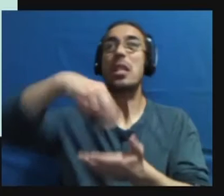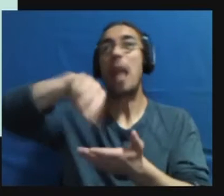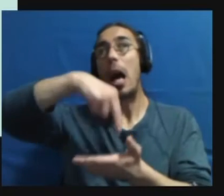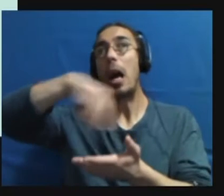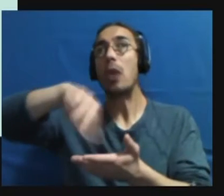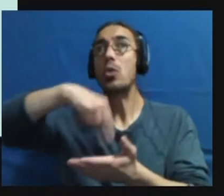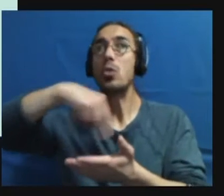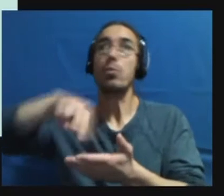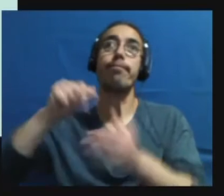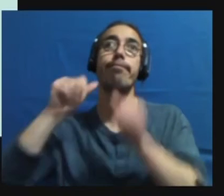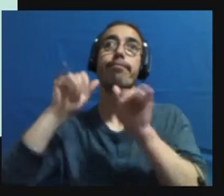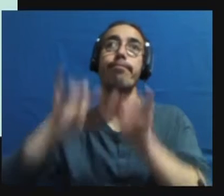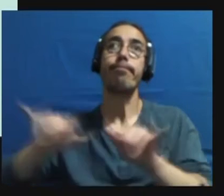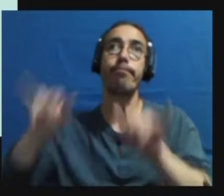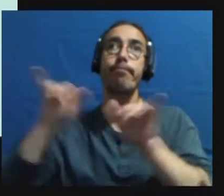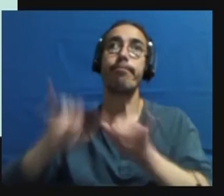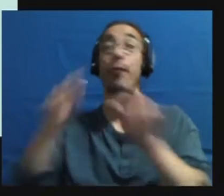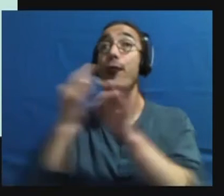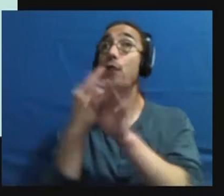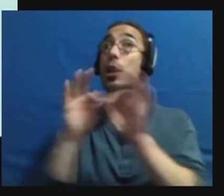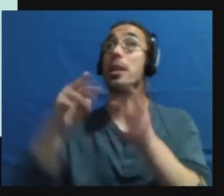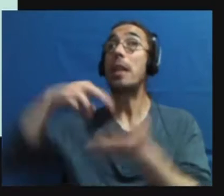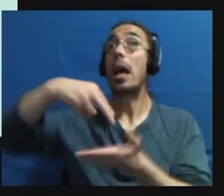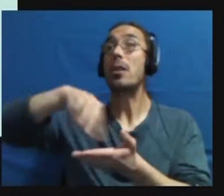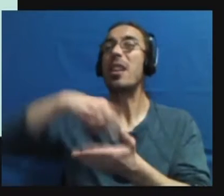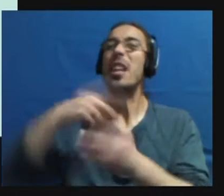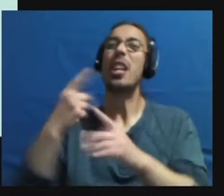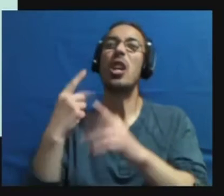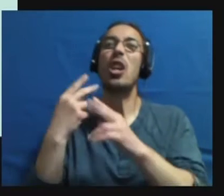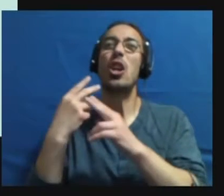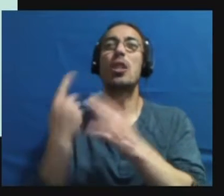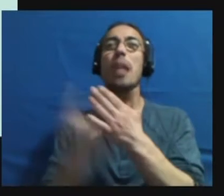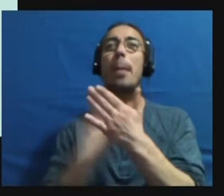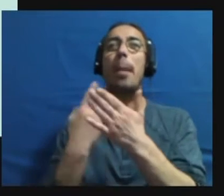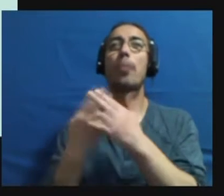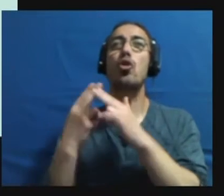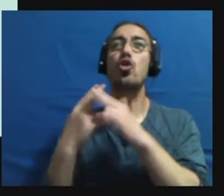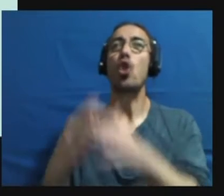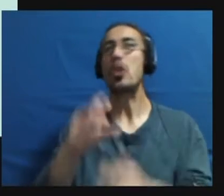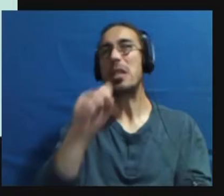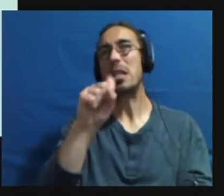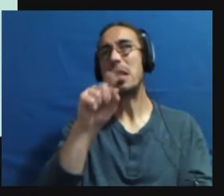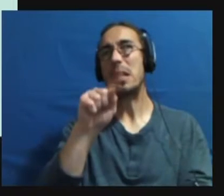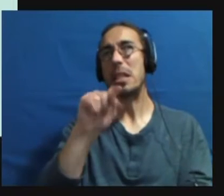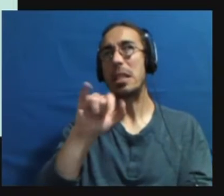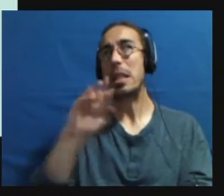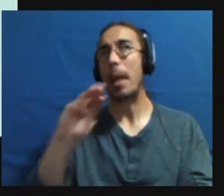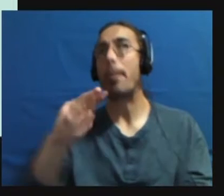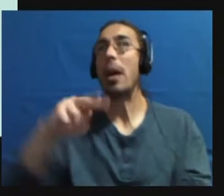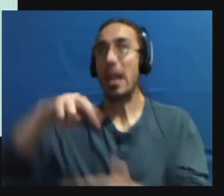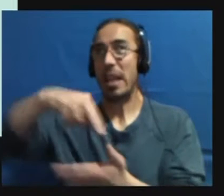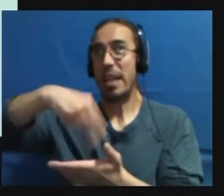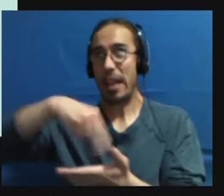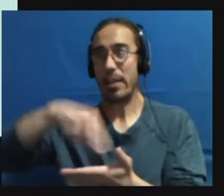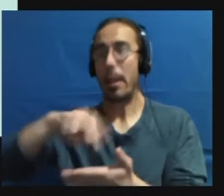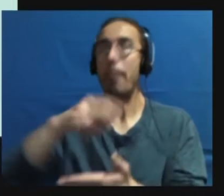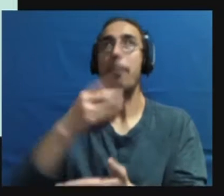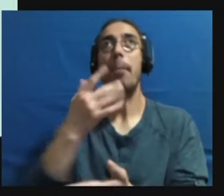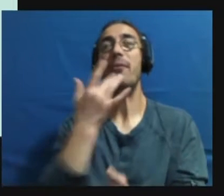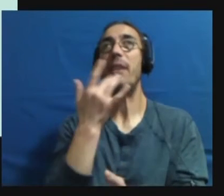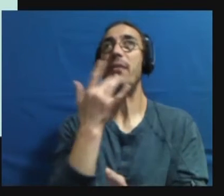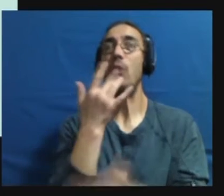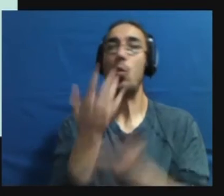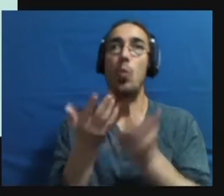and over again freely, sometimes called stem dancing, which is my most beloved way to